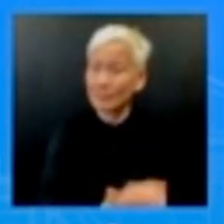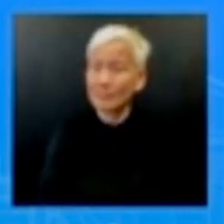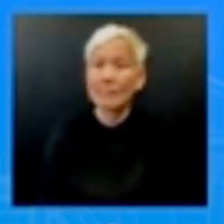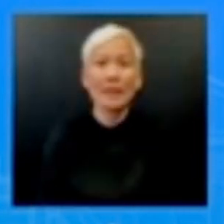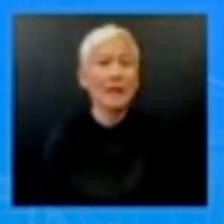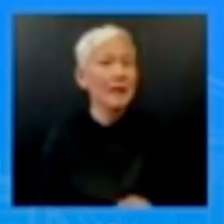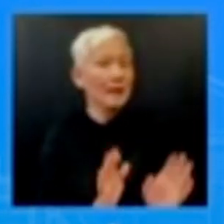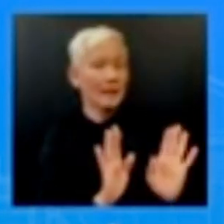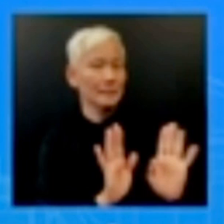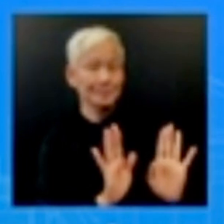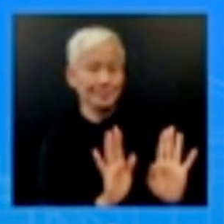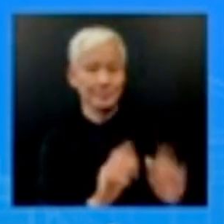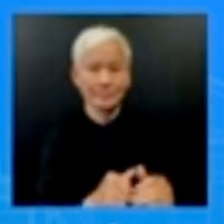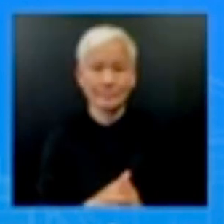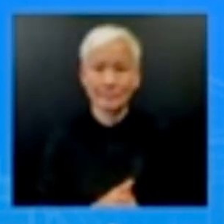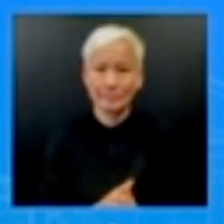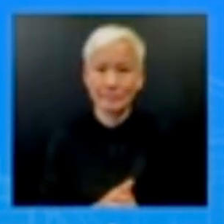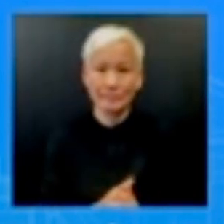making a mockery of the First Amendment.